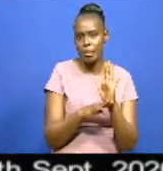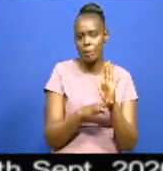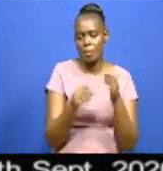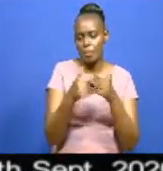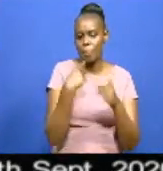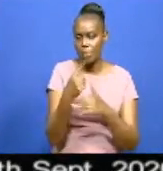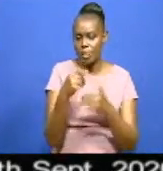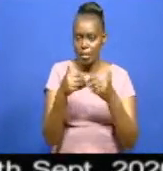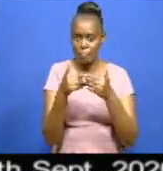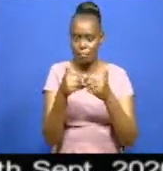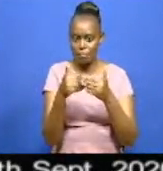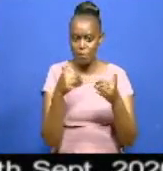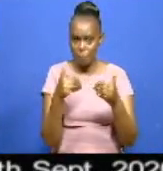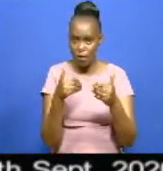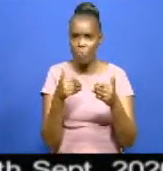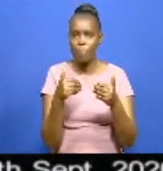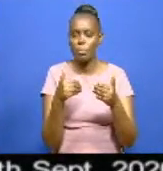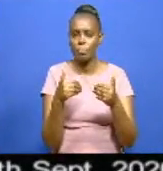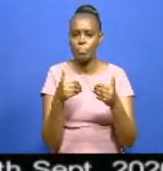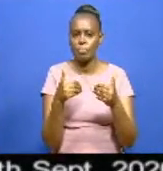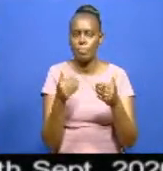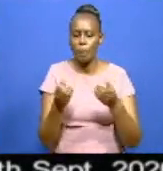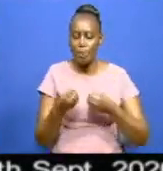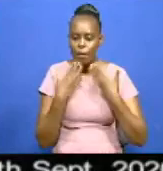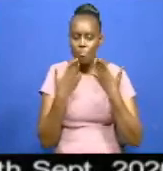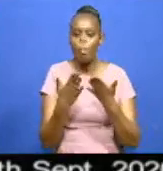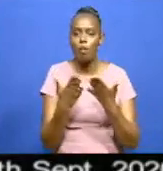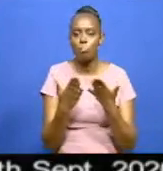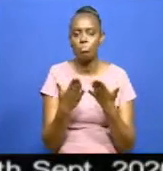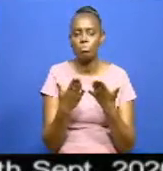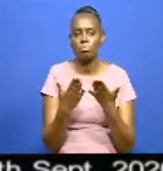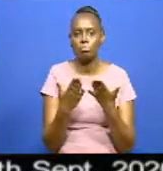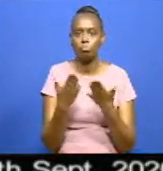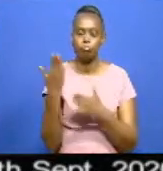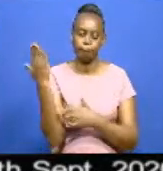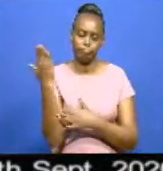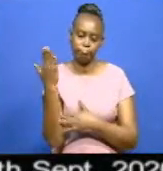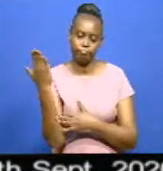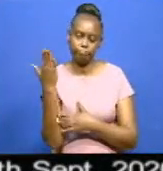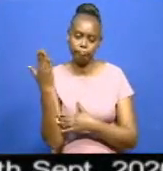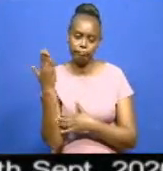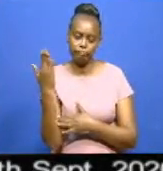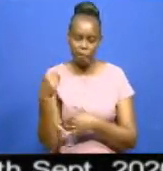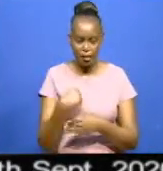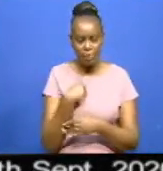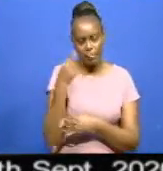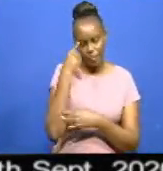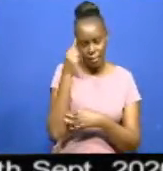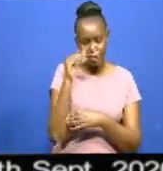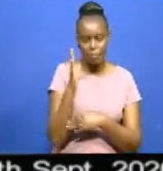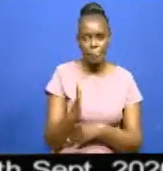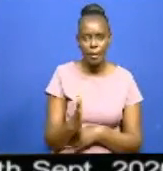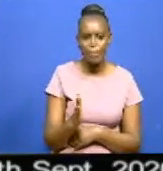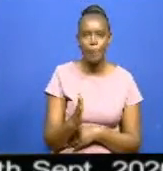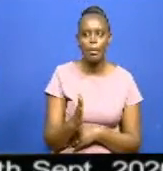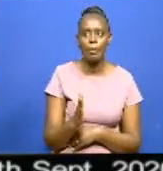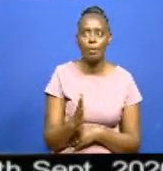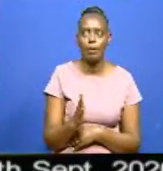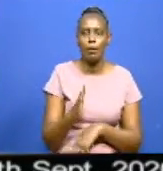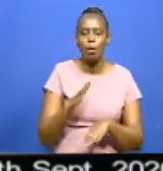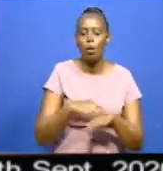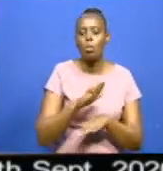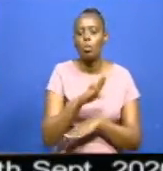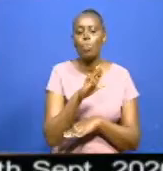indicated earlier, I had been informed was going to be presented. I don't think, Mr. Speaker, that this is on